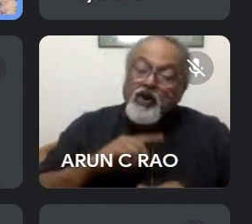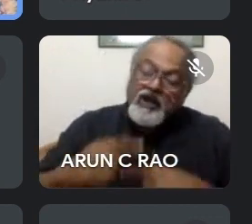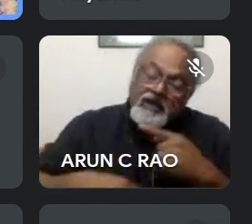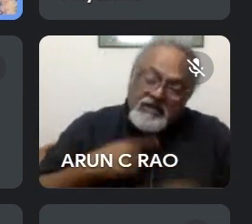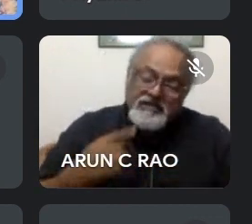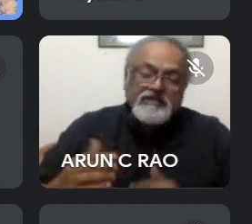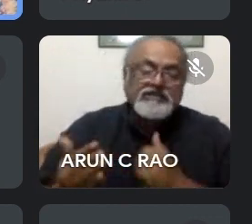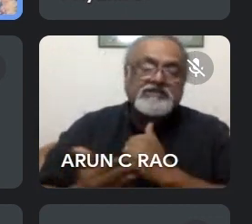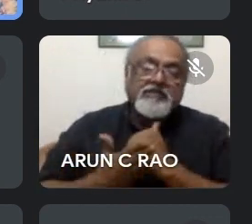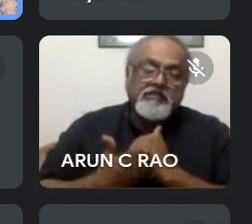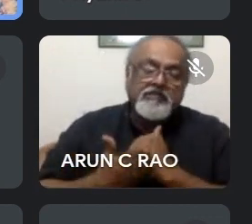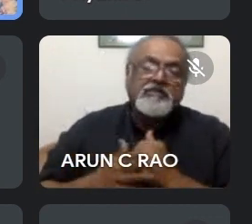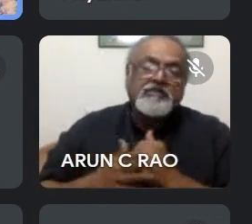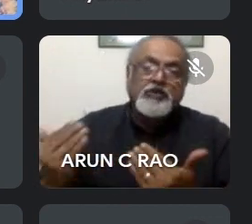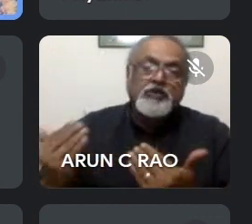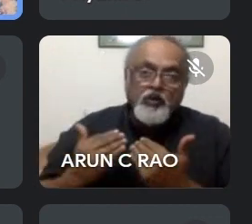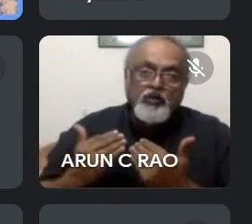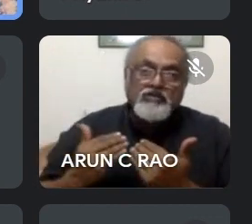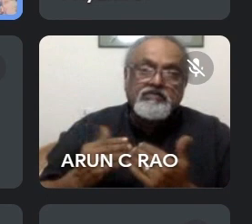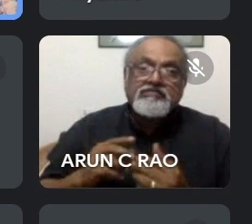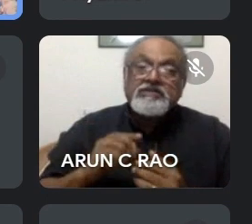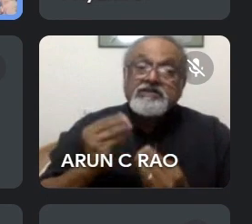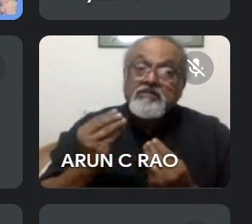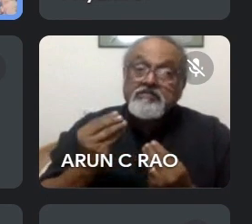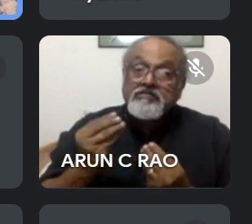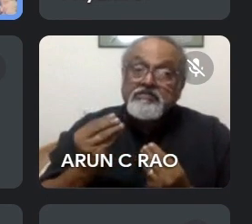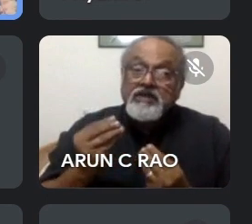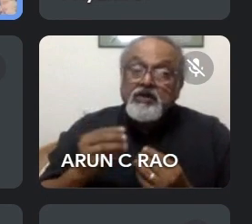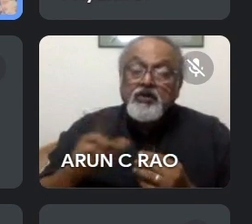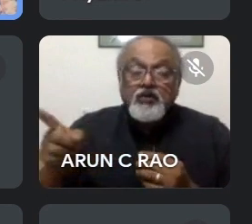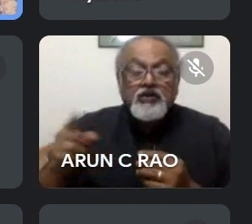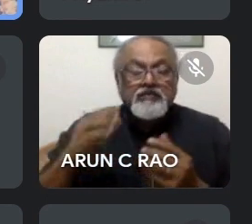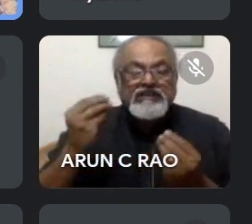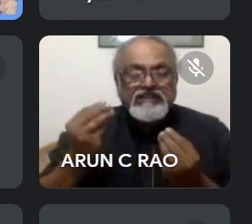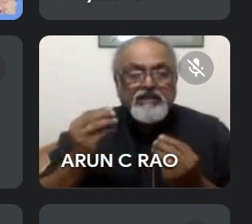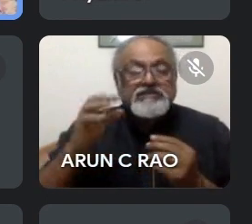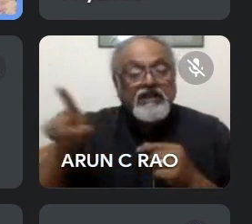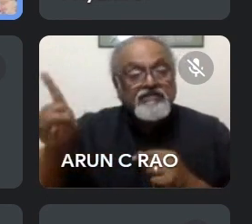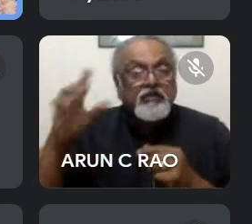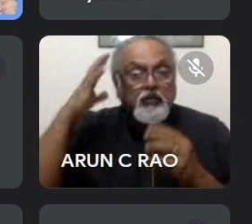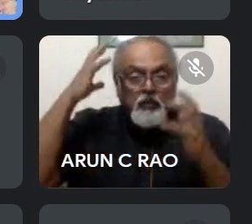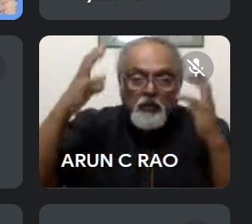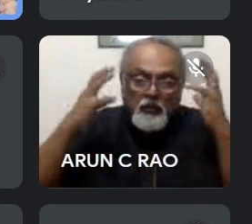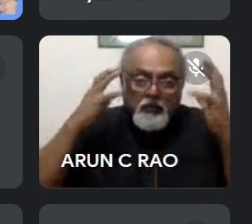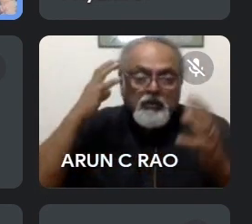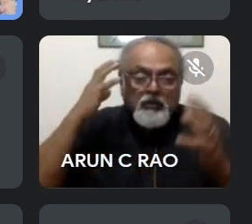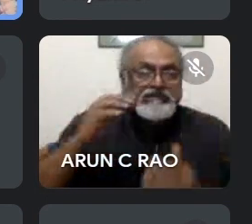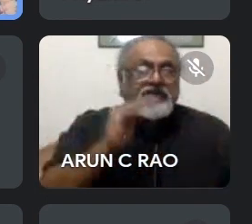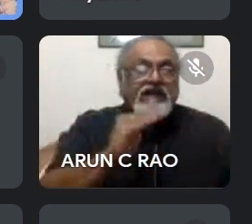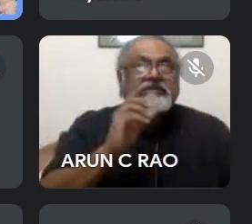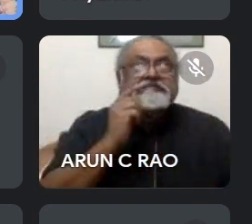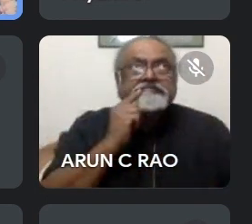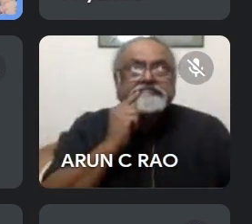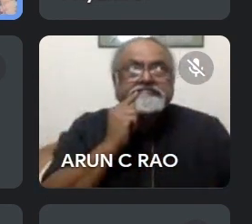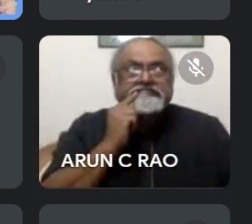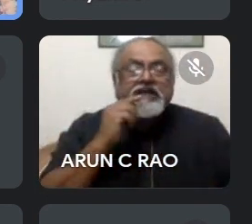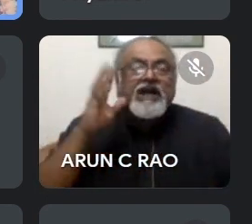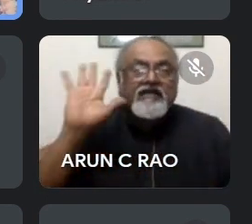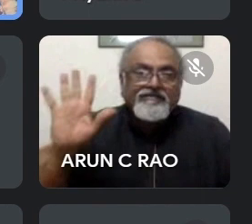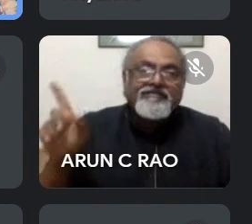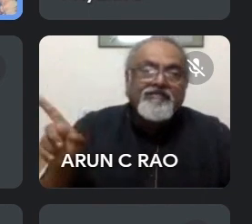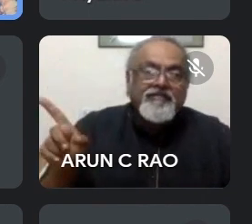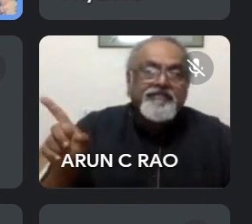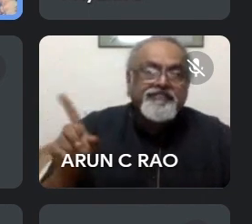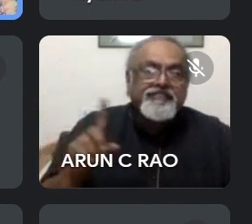like, sometimes get like too much worried about me and stuff. But then later, like, it was always like,